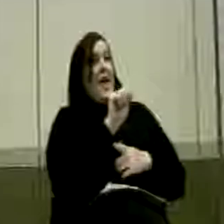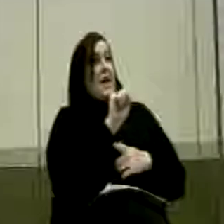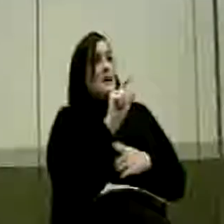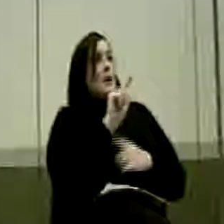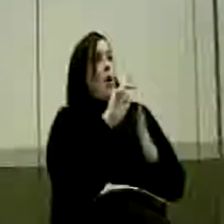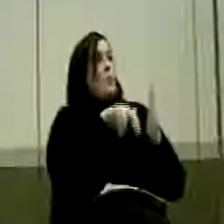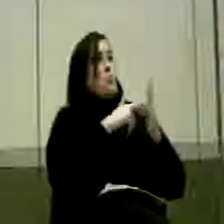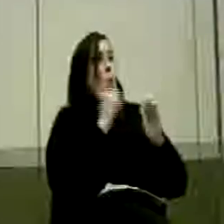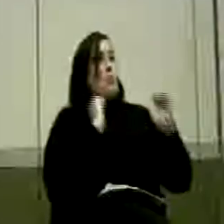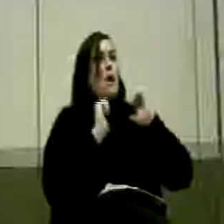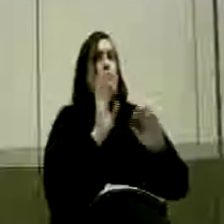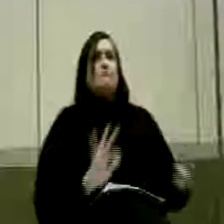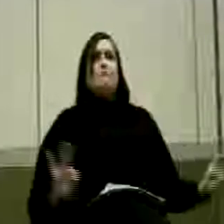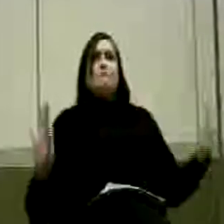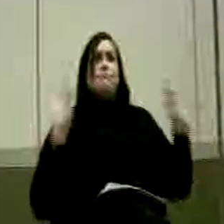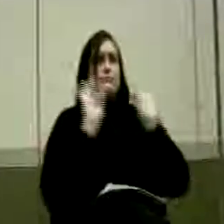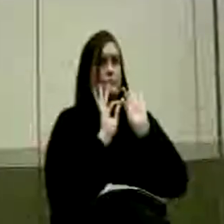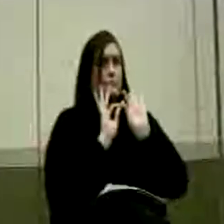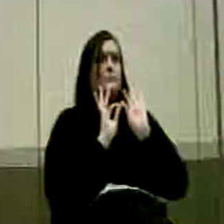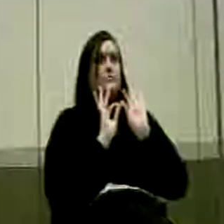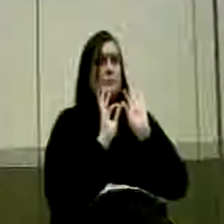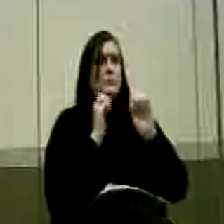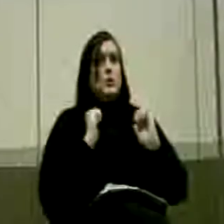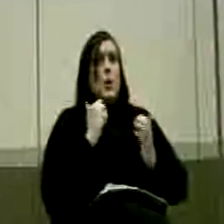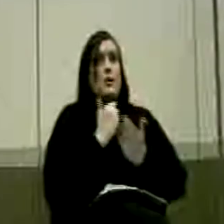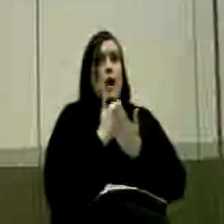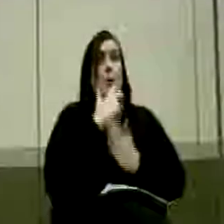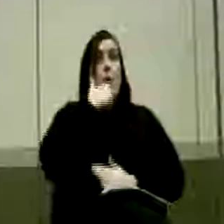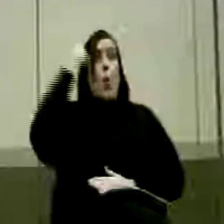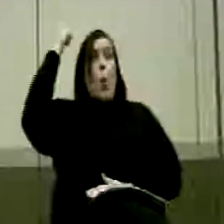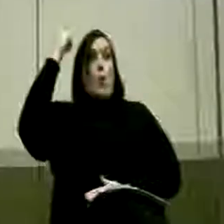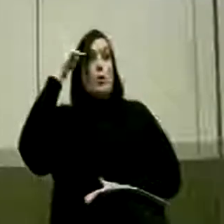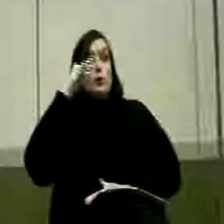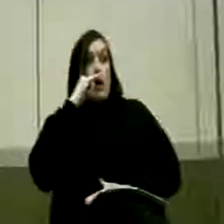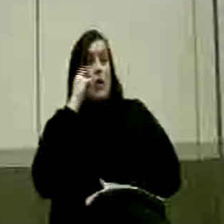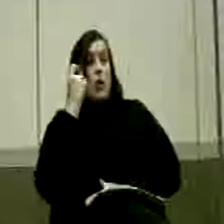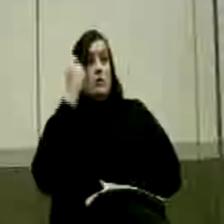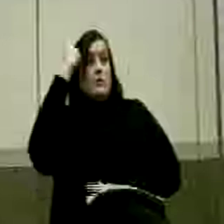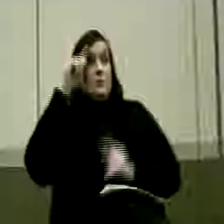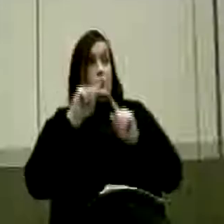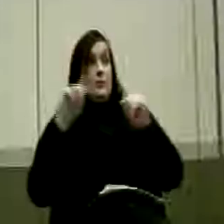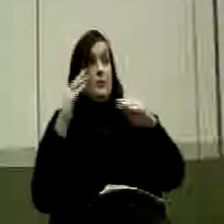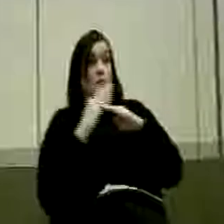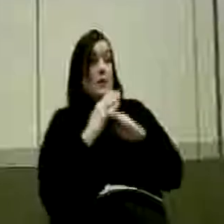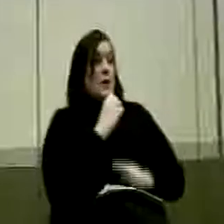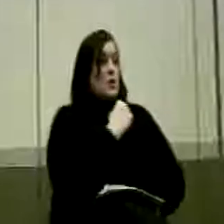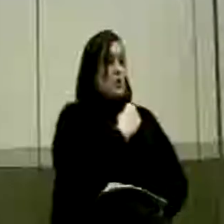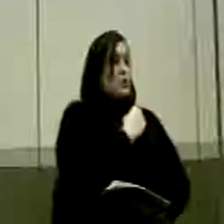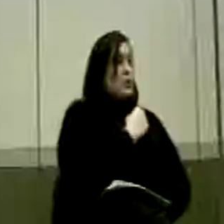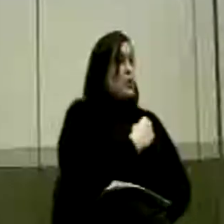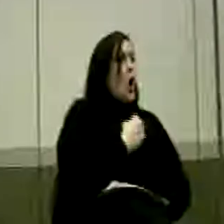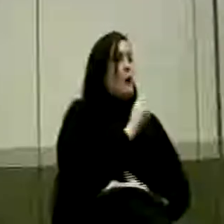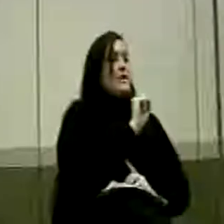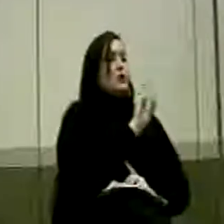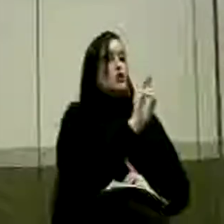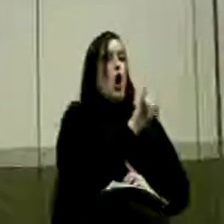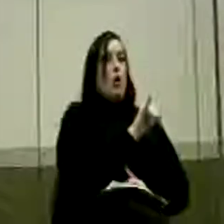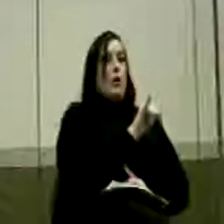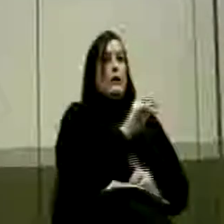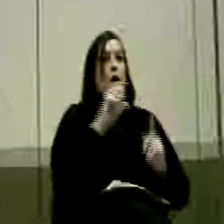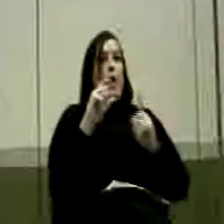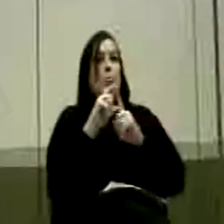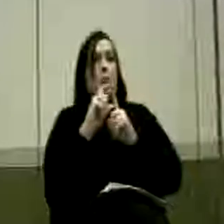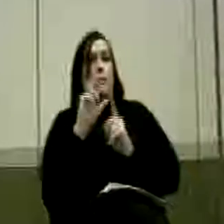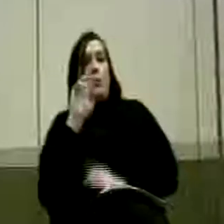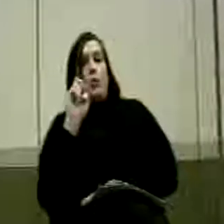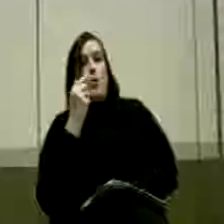just essential. Trying to an older child understand the difference between sorry and regret. If